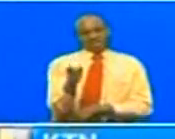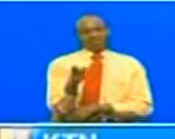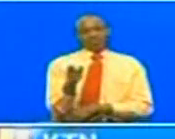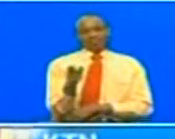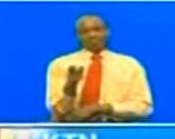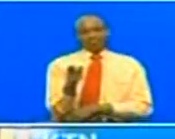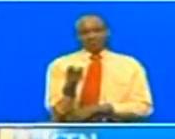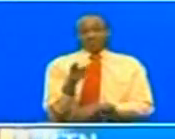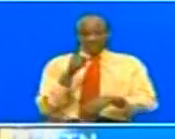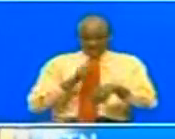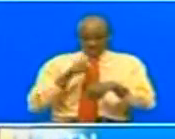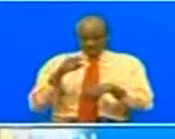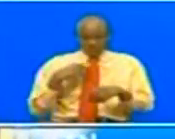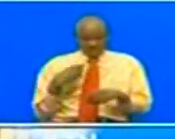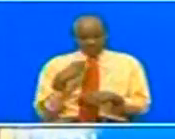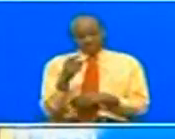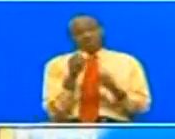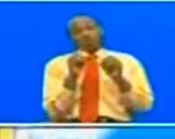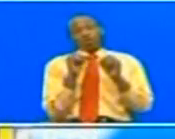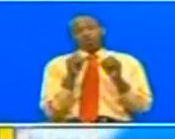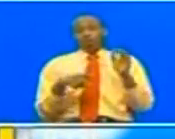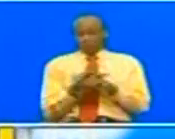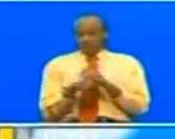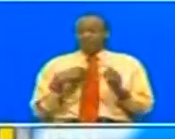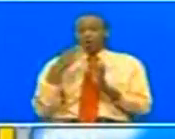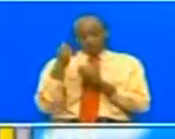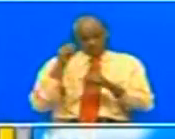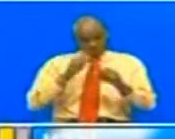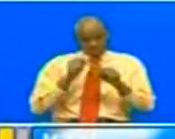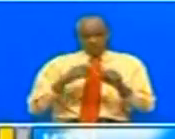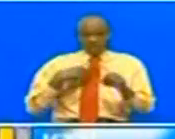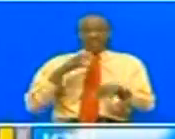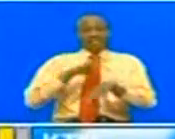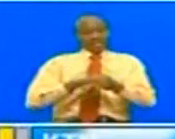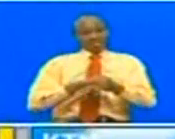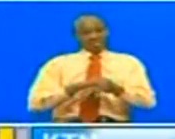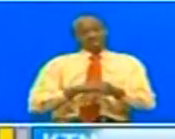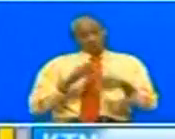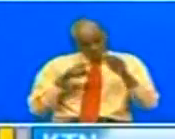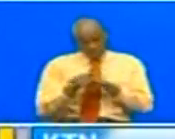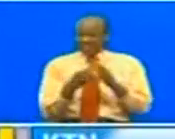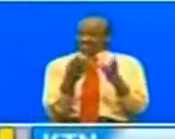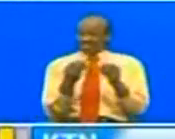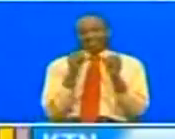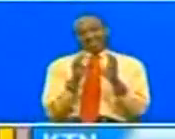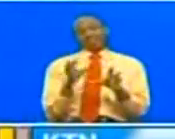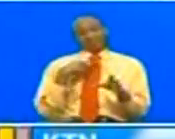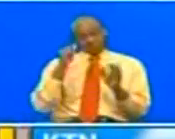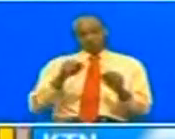90 minutes to get 3 goals. They scored 3 in 45, so I'm hoping we can score 3 in 90, but goals are hard to come by at the